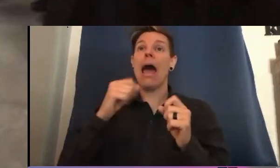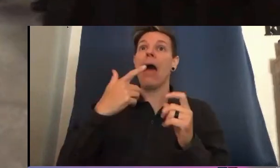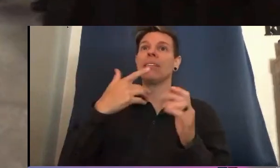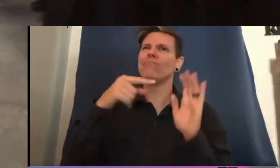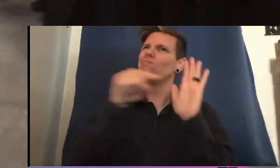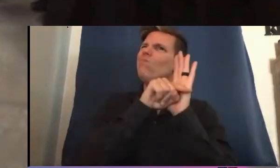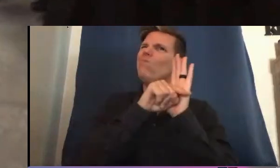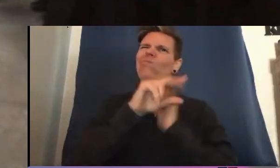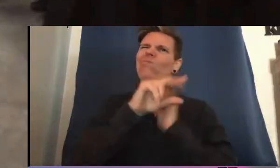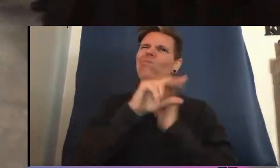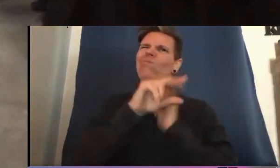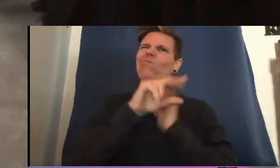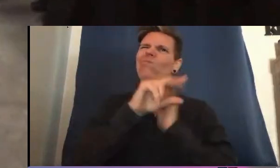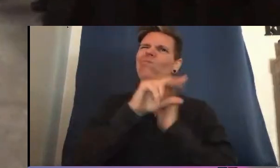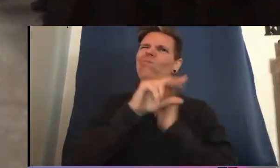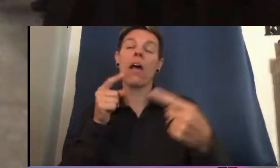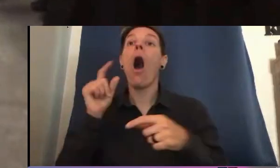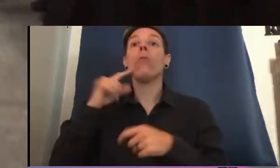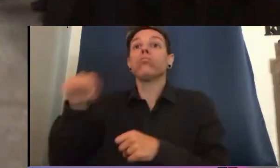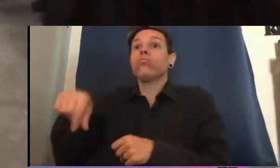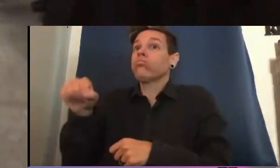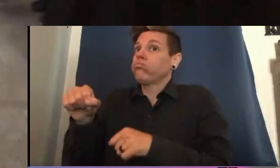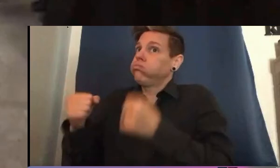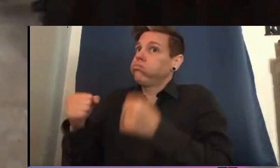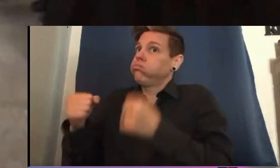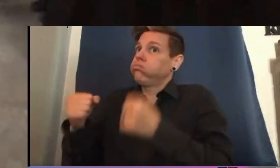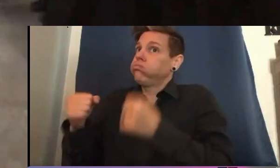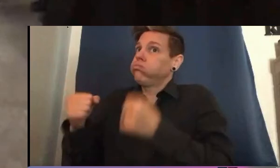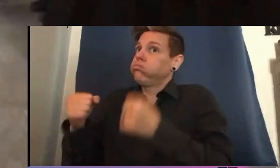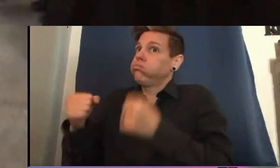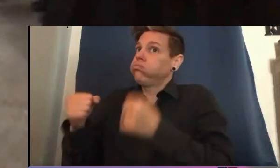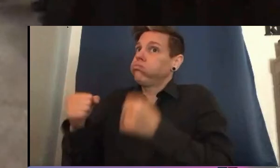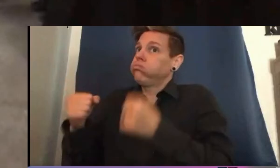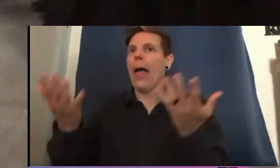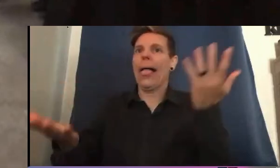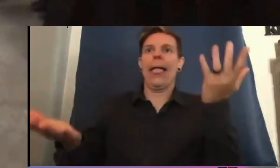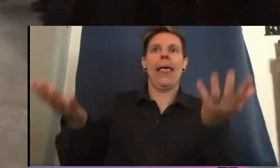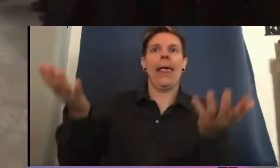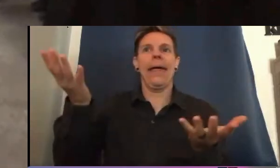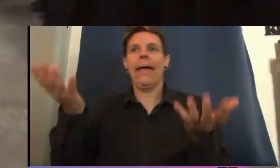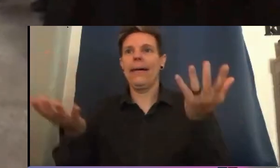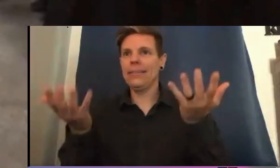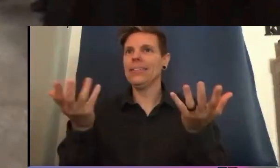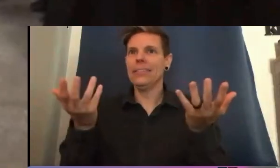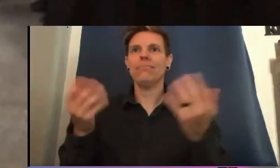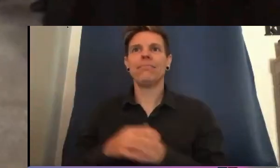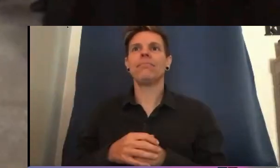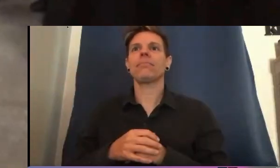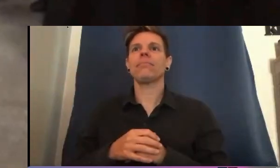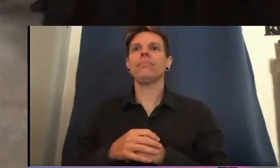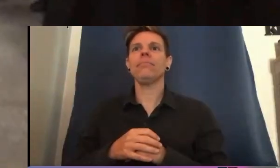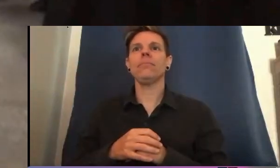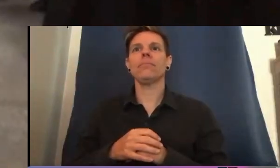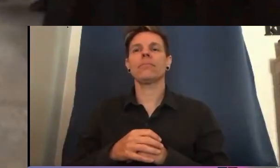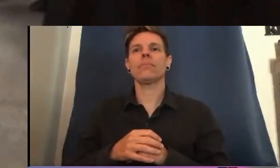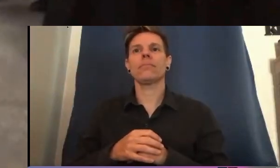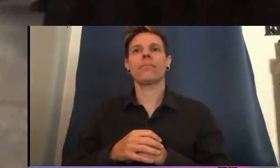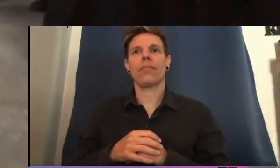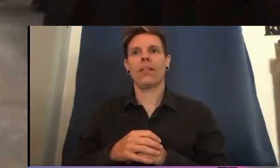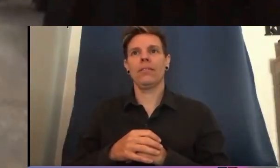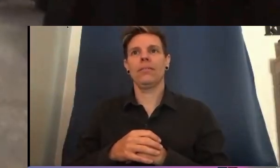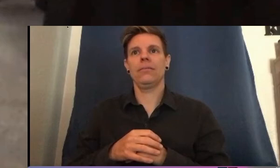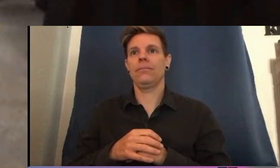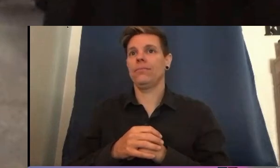threatening language, which was somewhat graphic, our qualifications were put in question. Those are on the website. Those